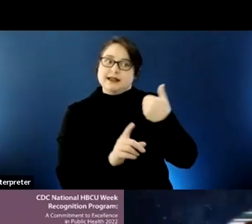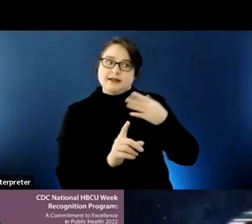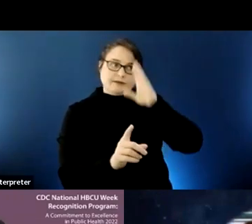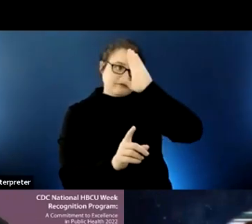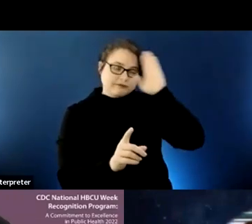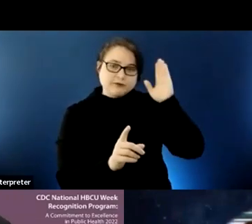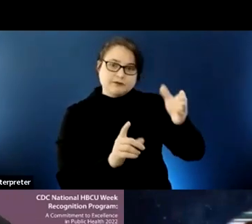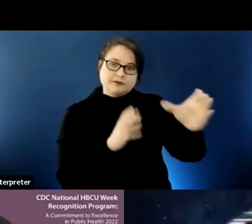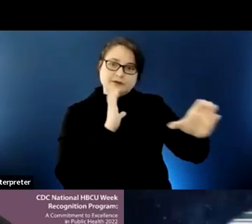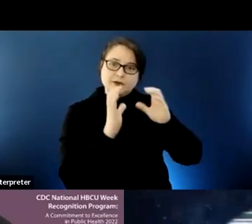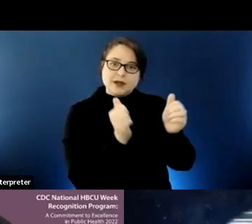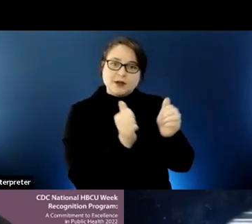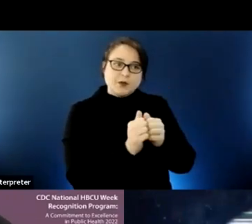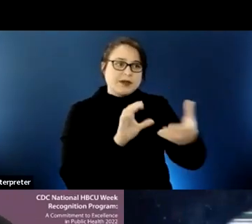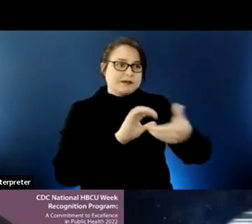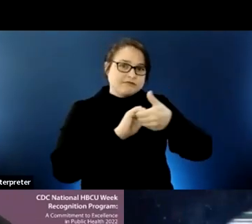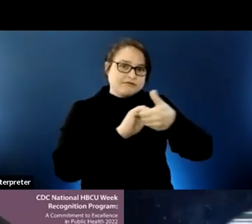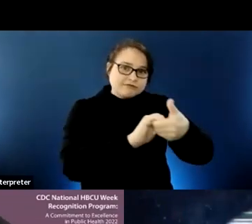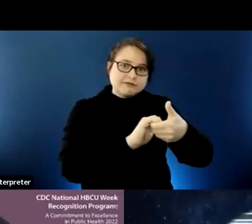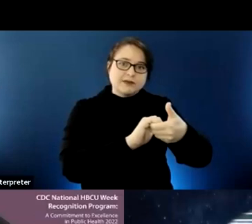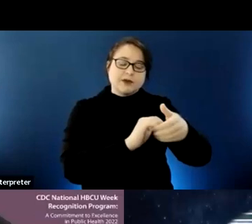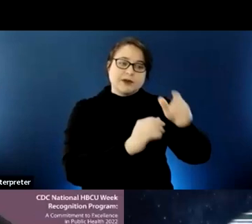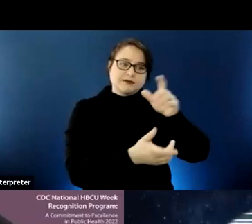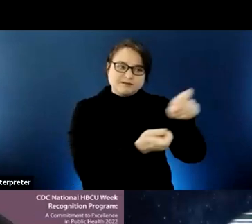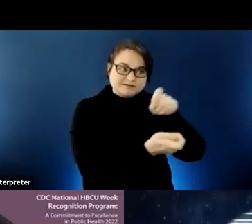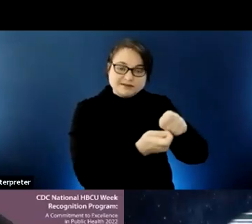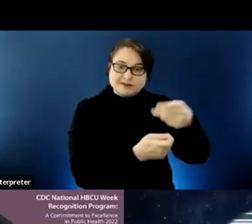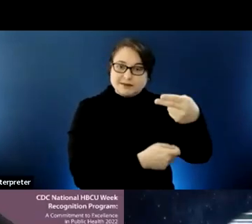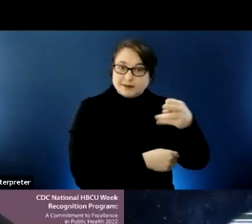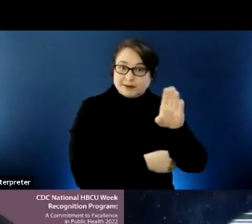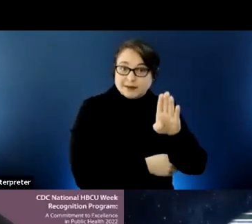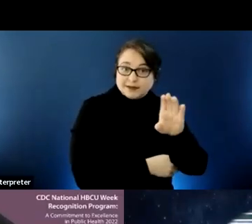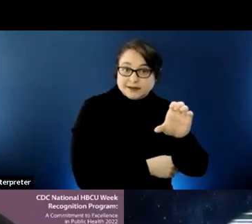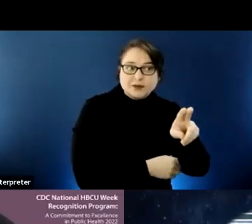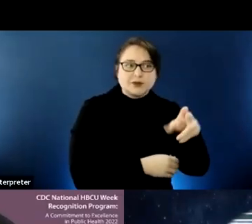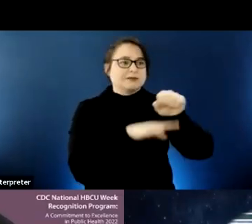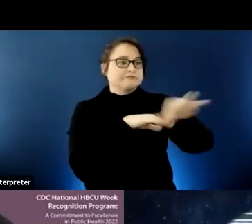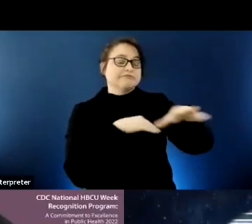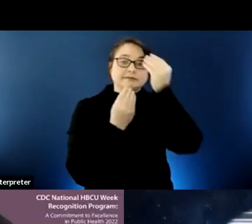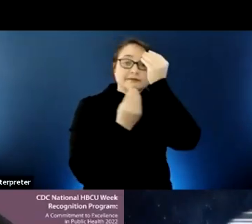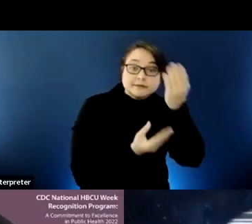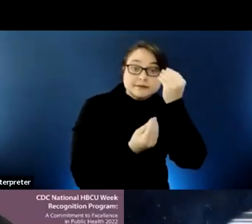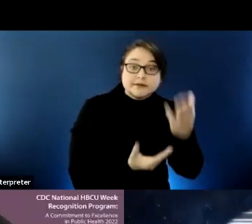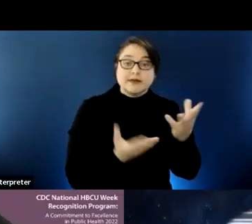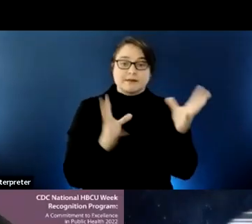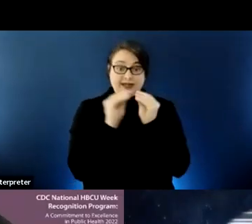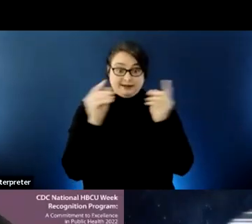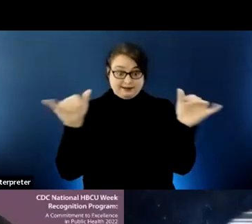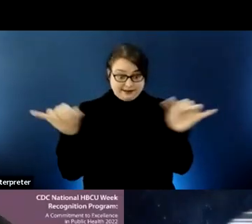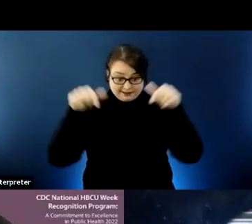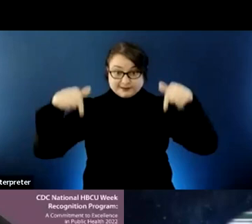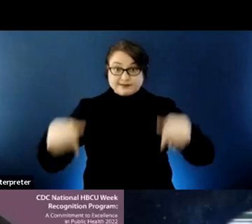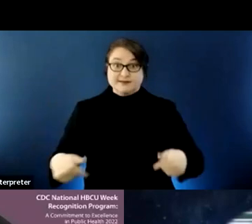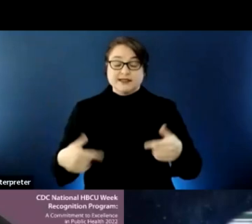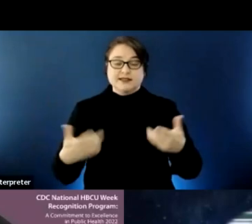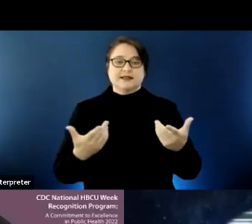liaison officer, sending information, convening meetings and things like this, giving briefings, virtual meetings,